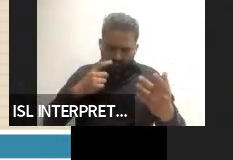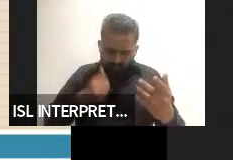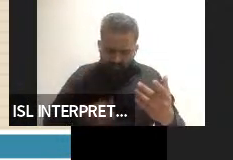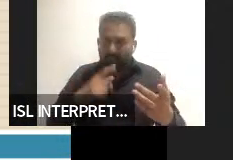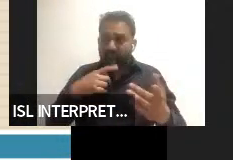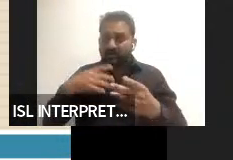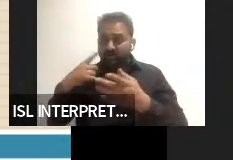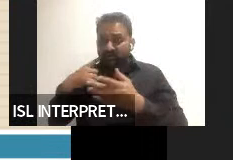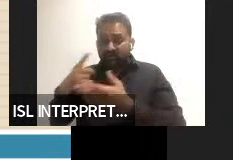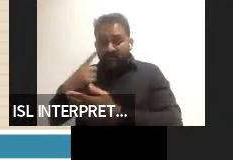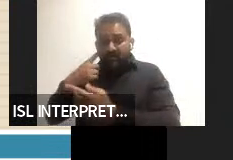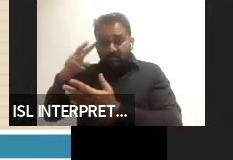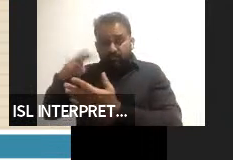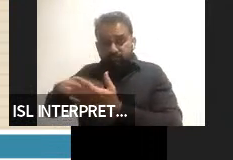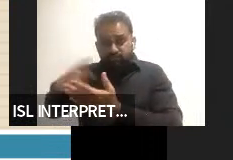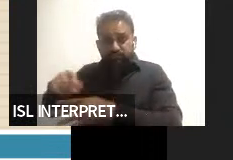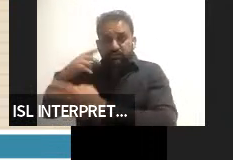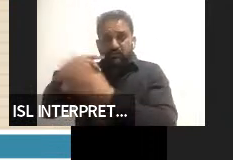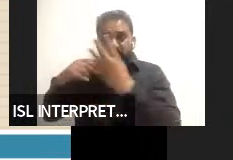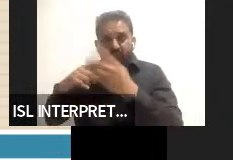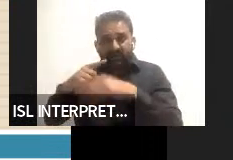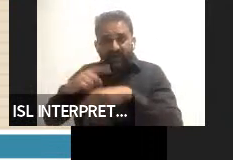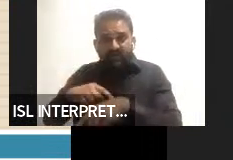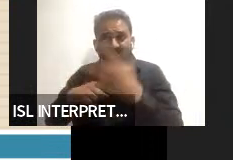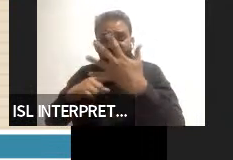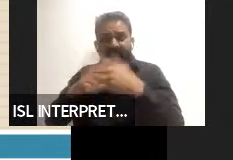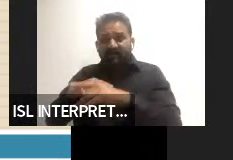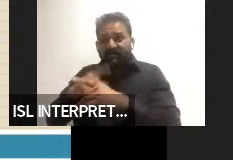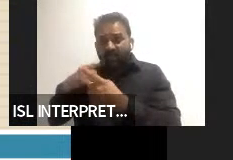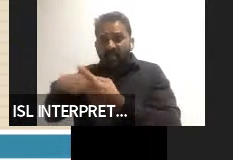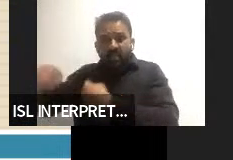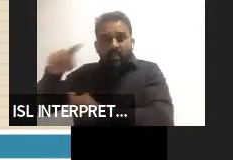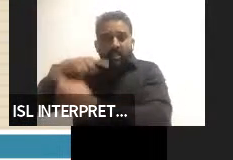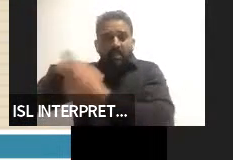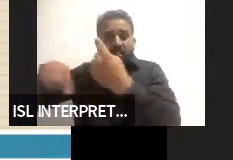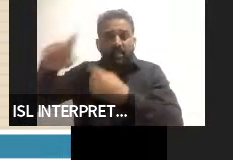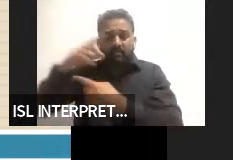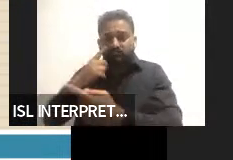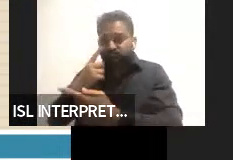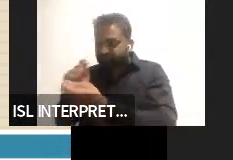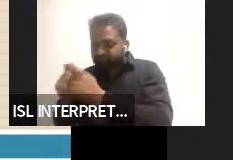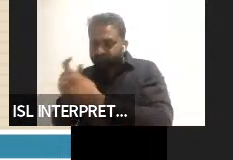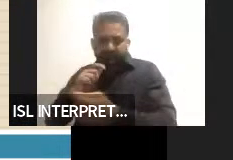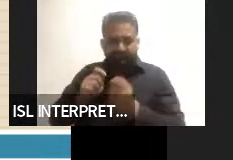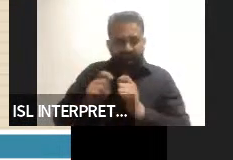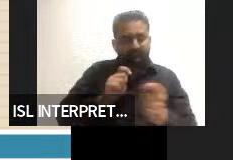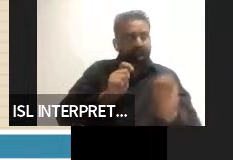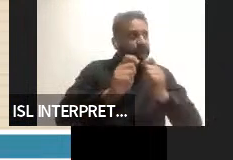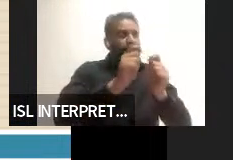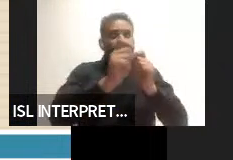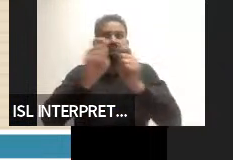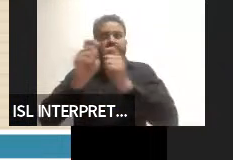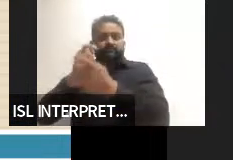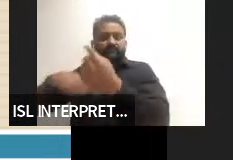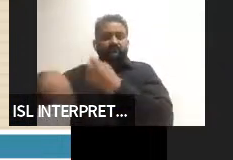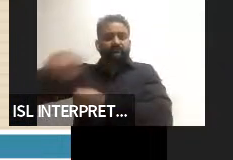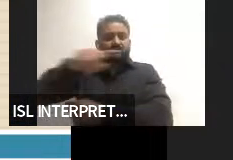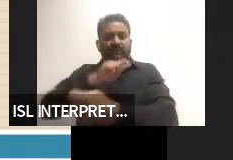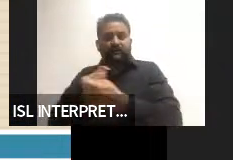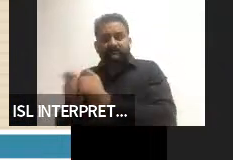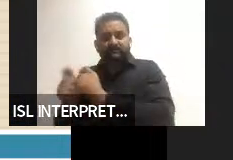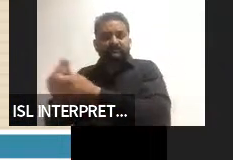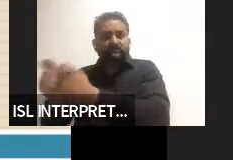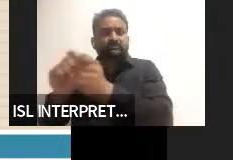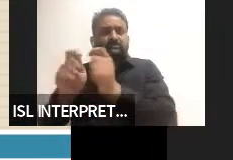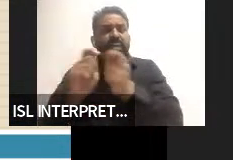page 4 times, 5 times. Look at, I will see your correction, you can see my correction, and then we can see whether you have